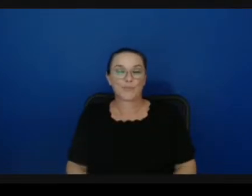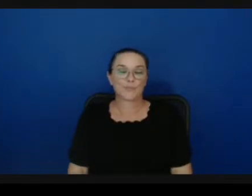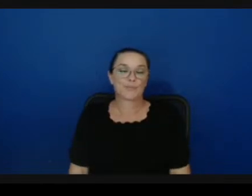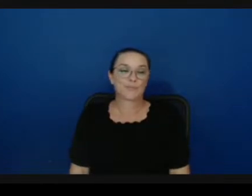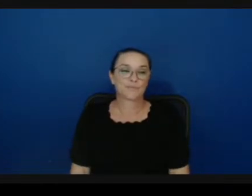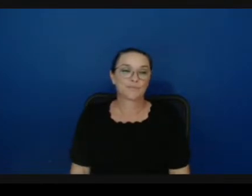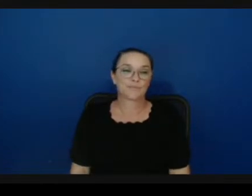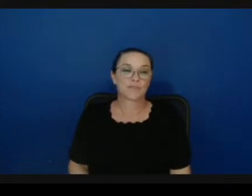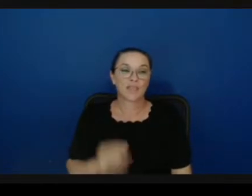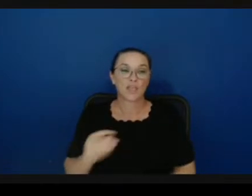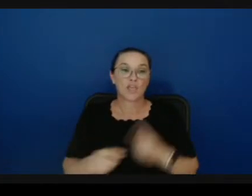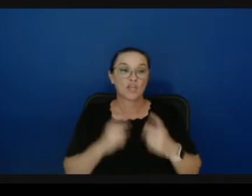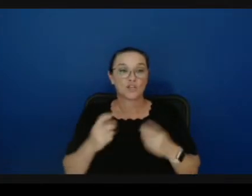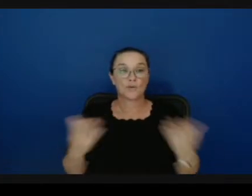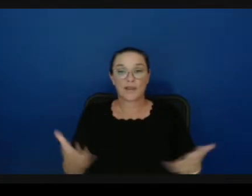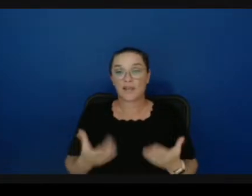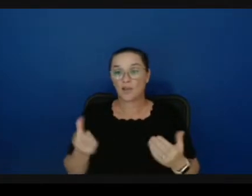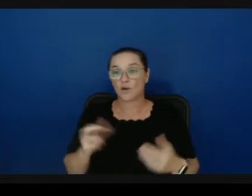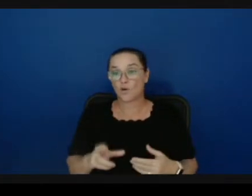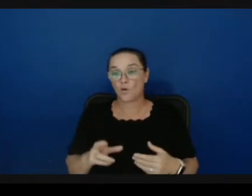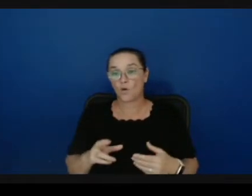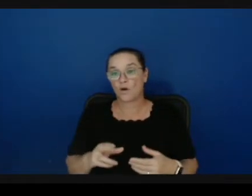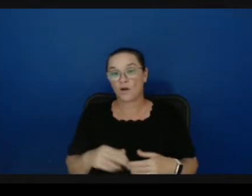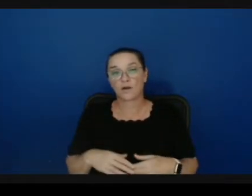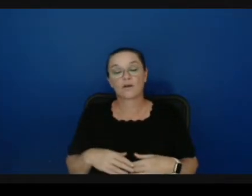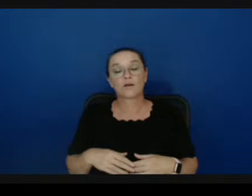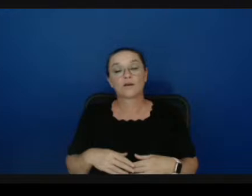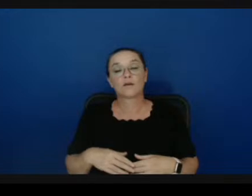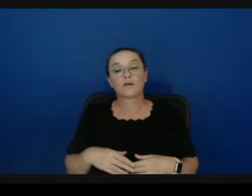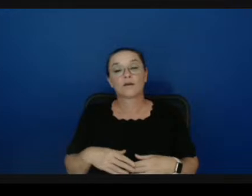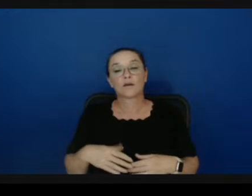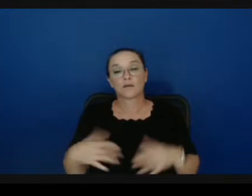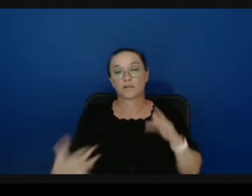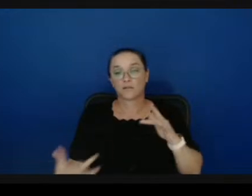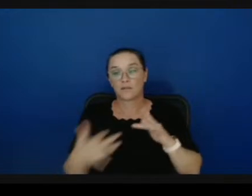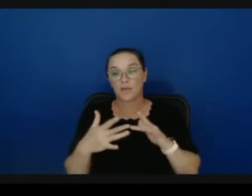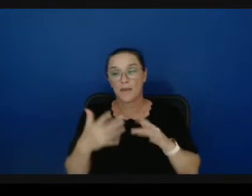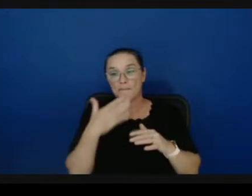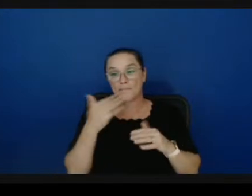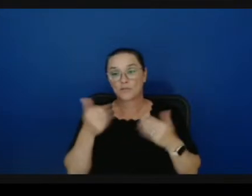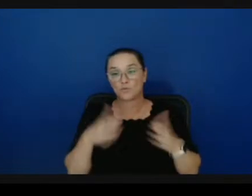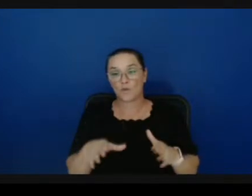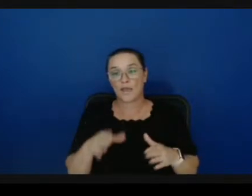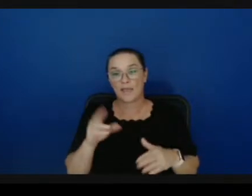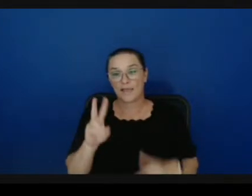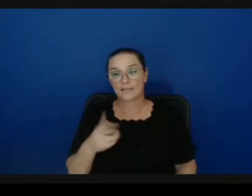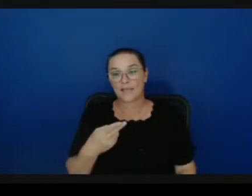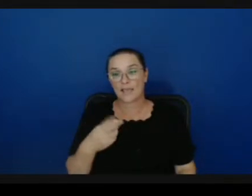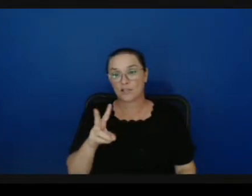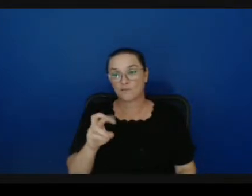can donate here as super chat or super sticker. You can also reach us. The best way is on our website at